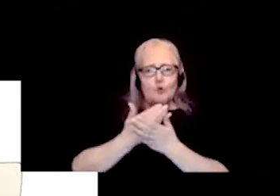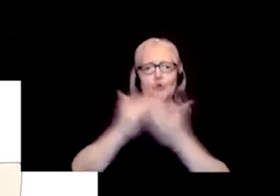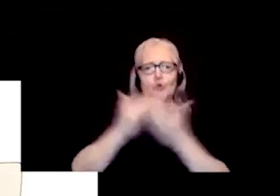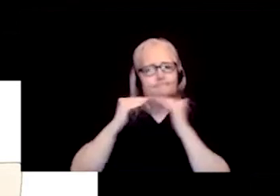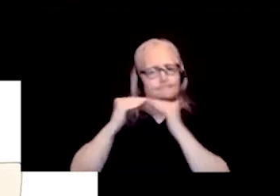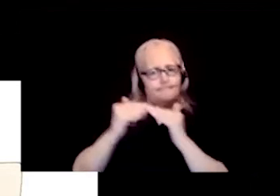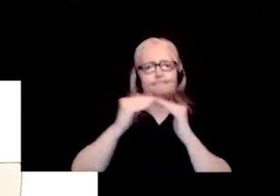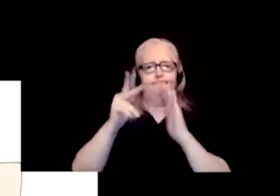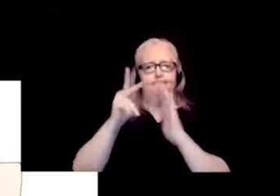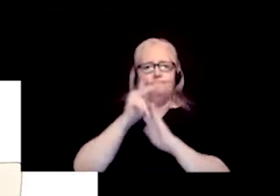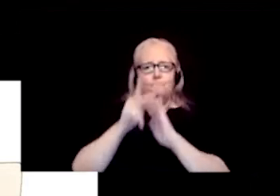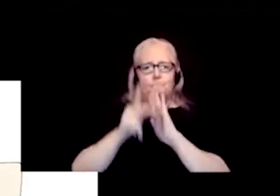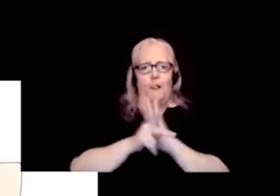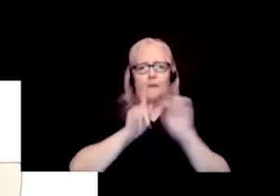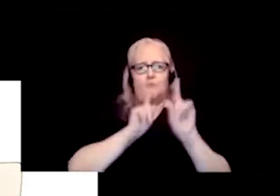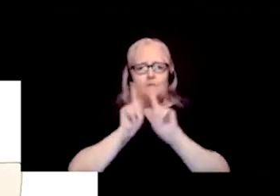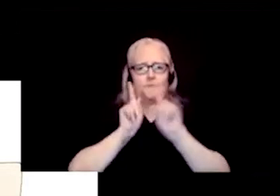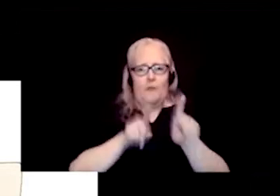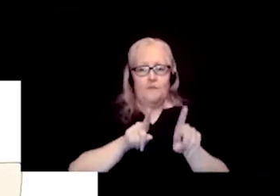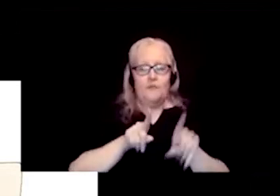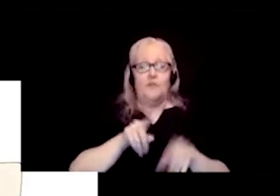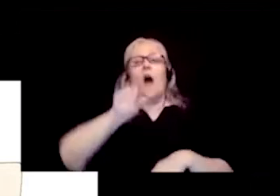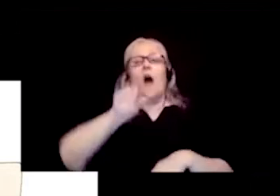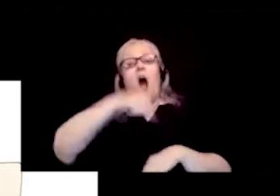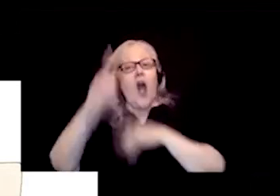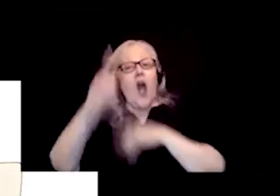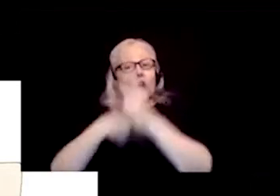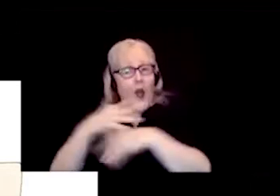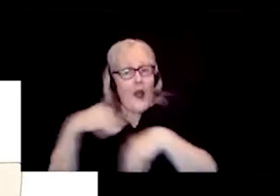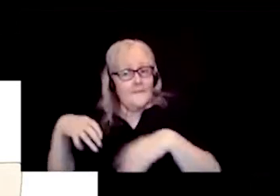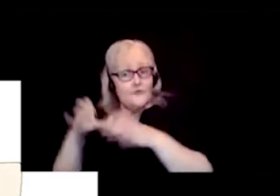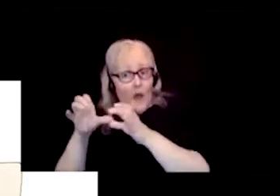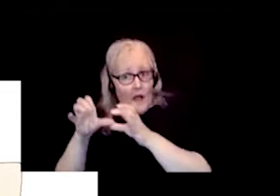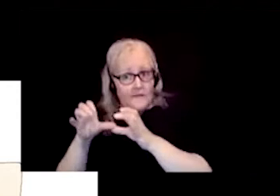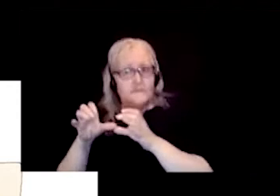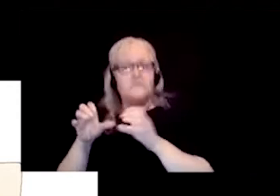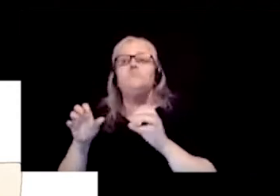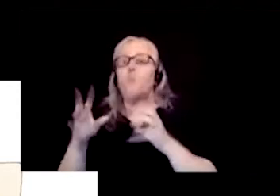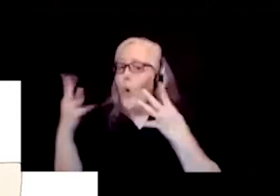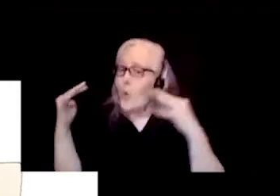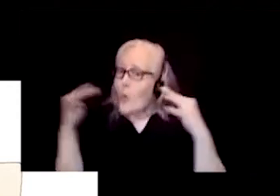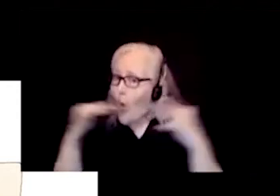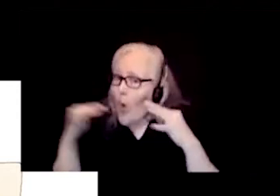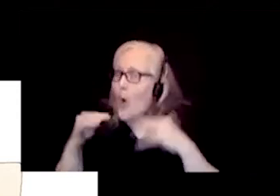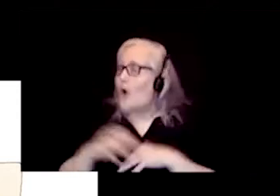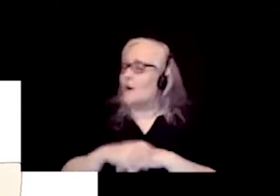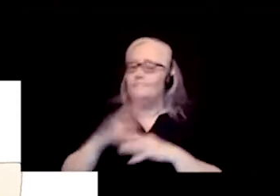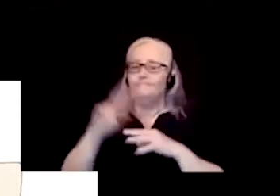do so during other crises, such as wars, natural